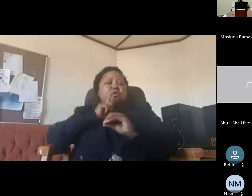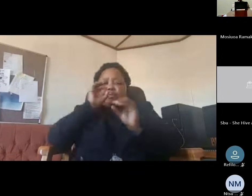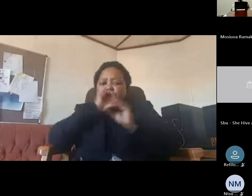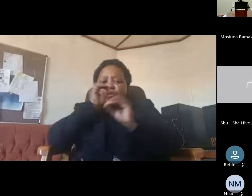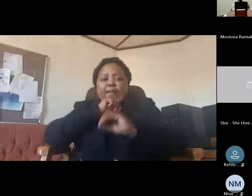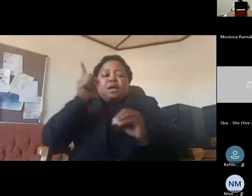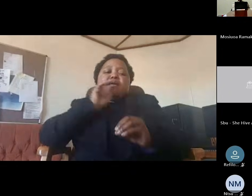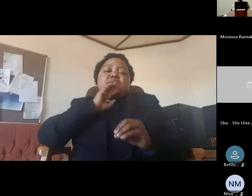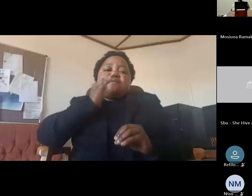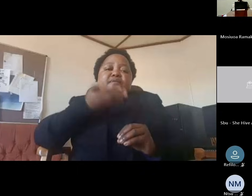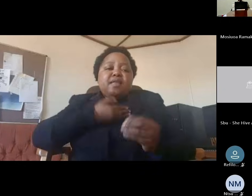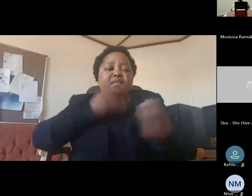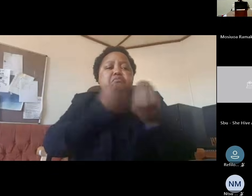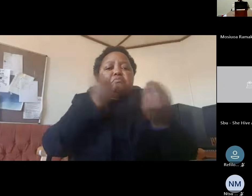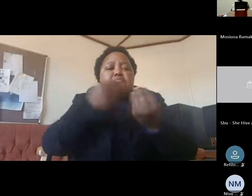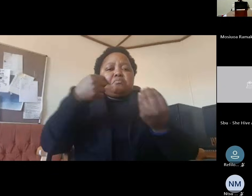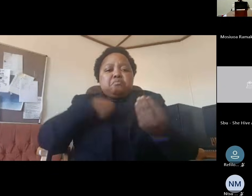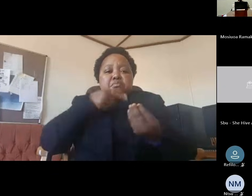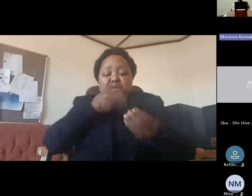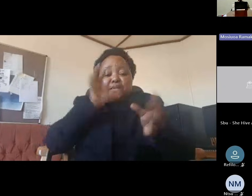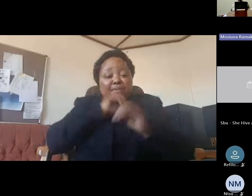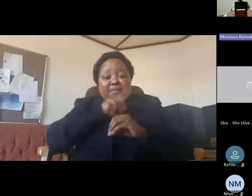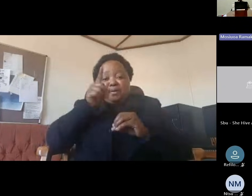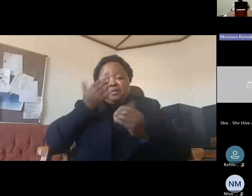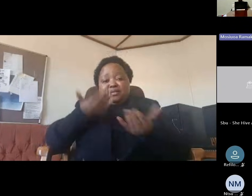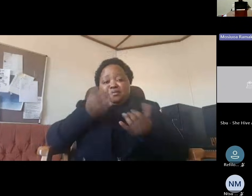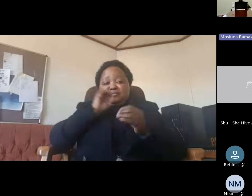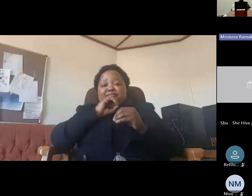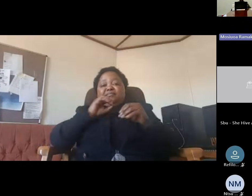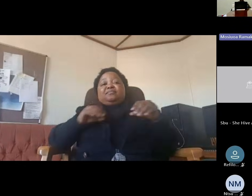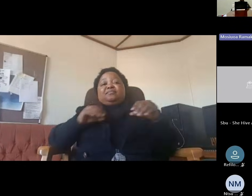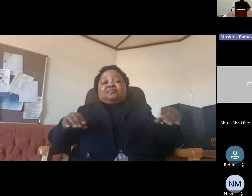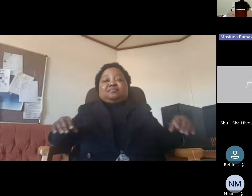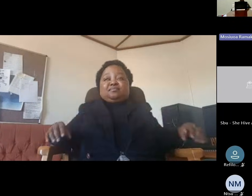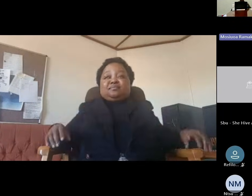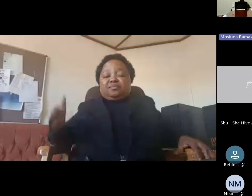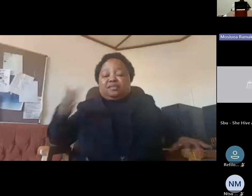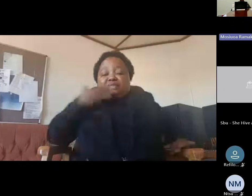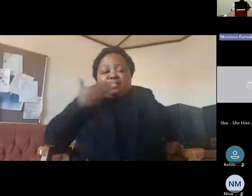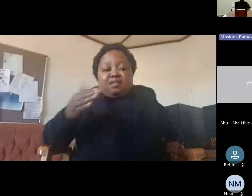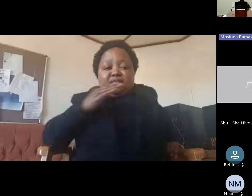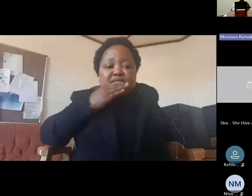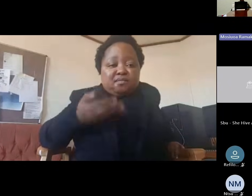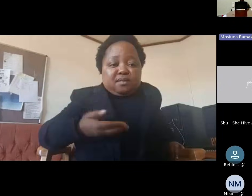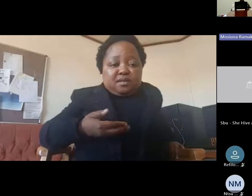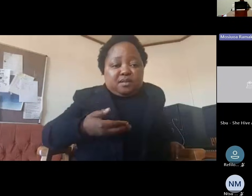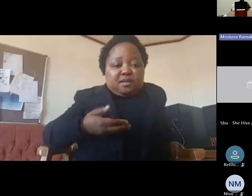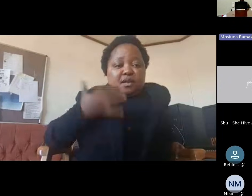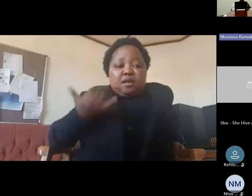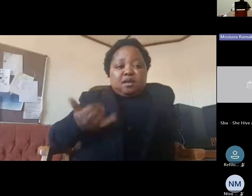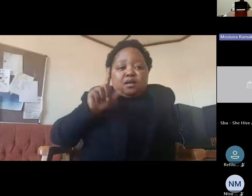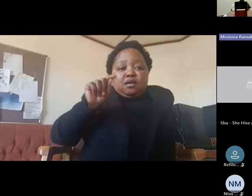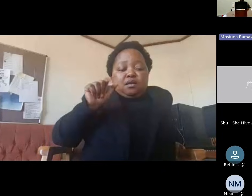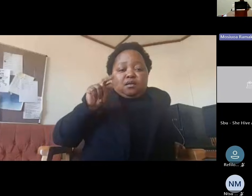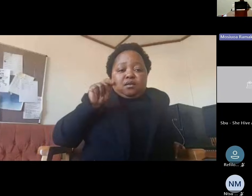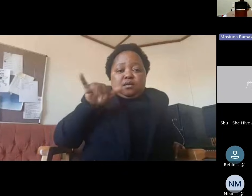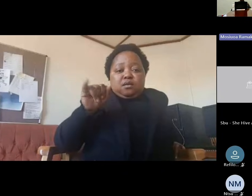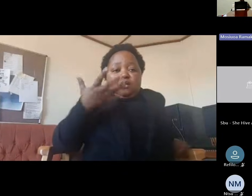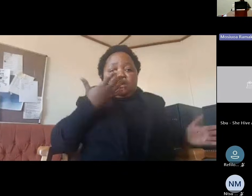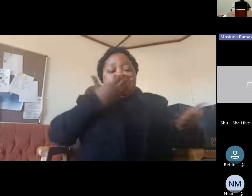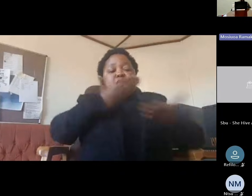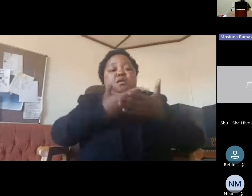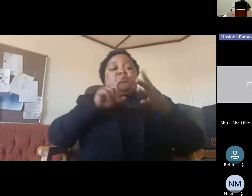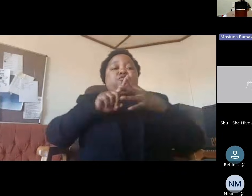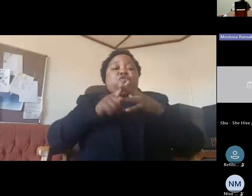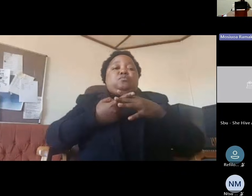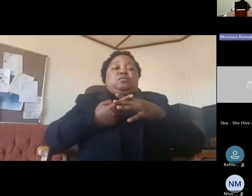coming here. Thank you on that. Thank you very much. I think Tanya, you would respond to that, but first let